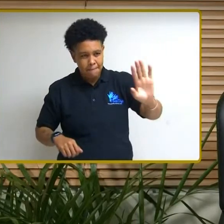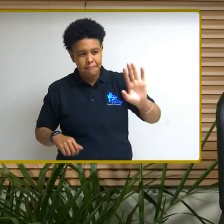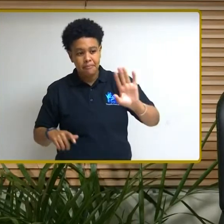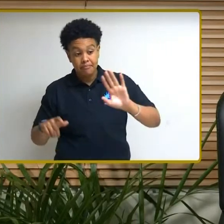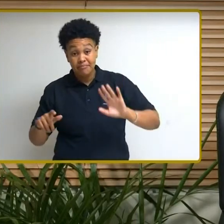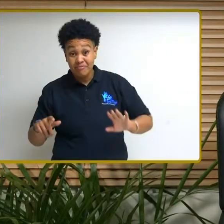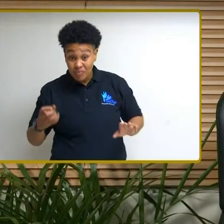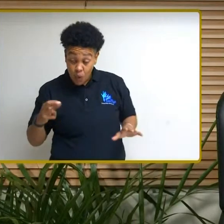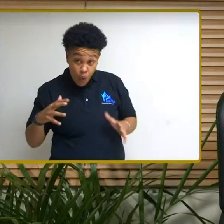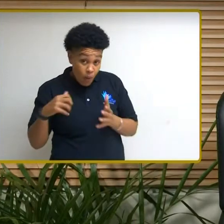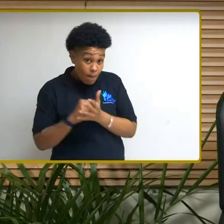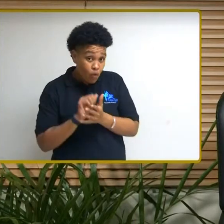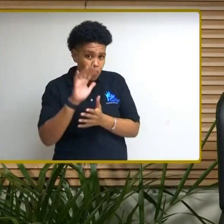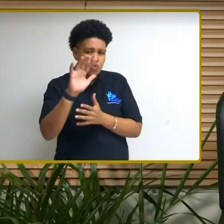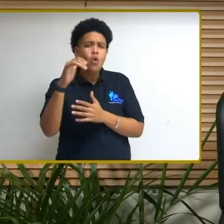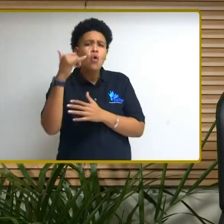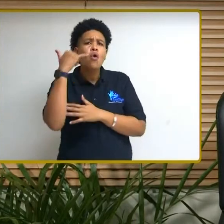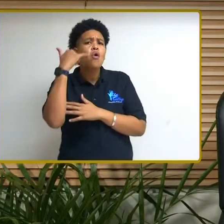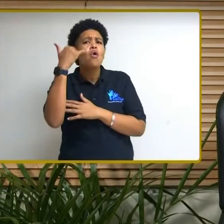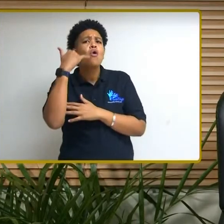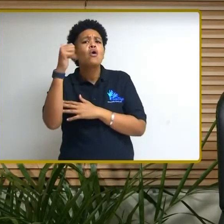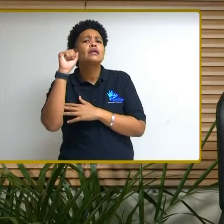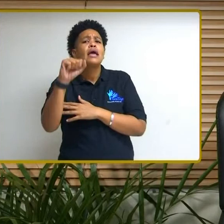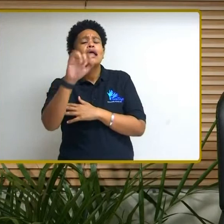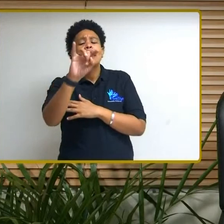www.moh.gov.jm, or book your or call